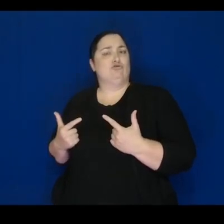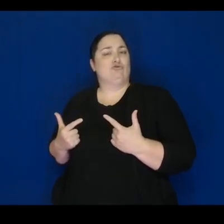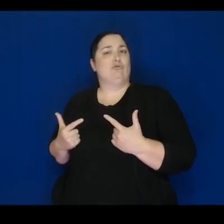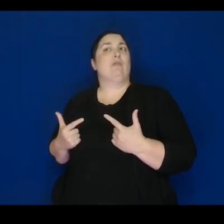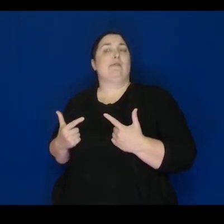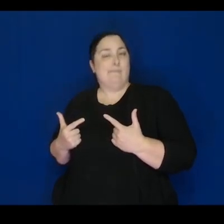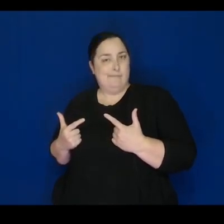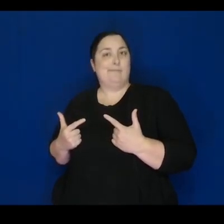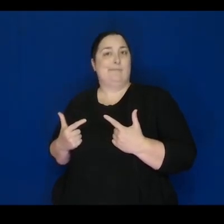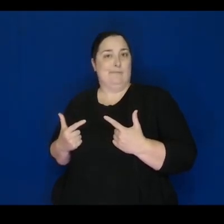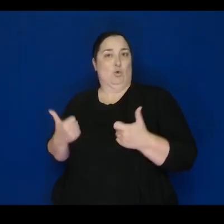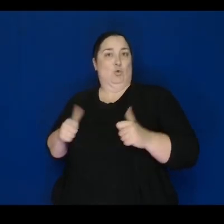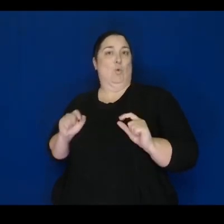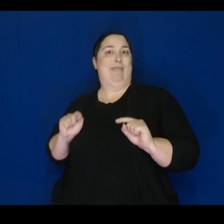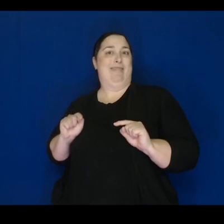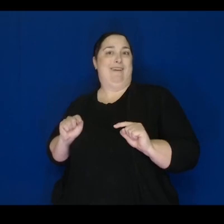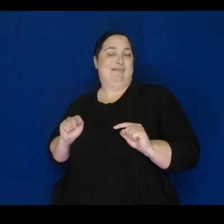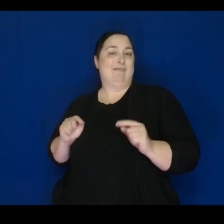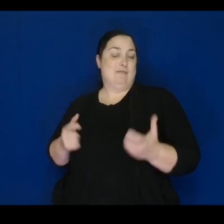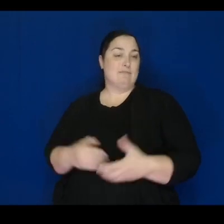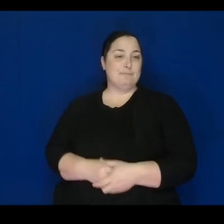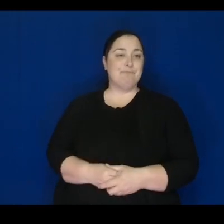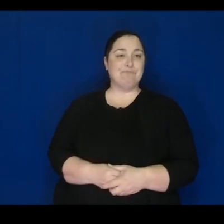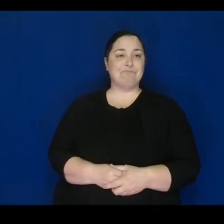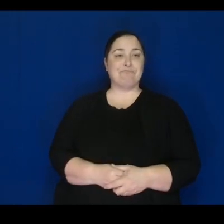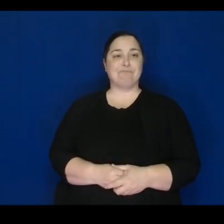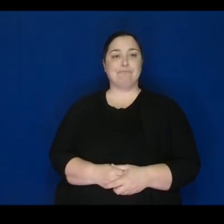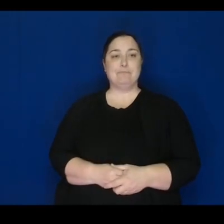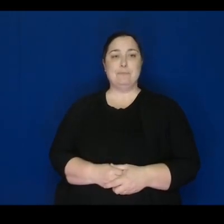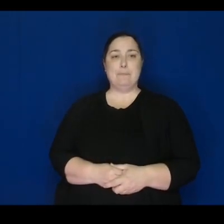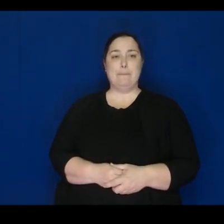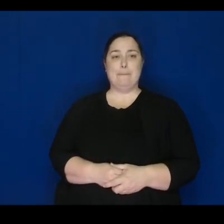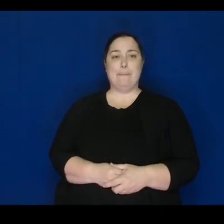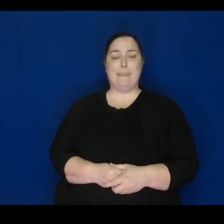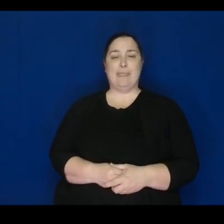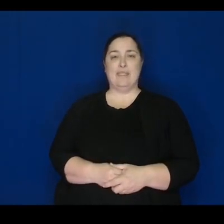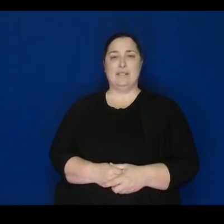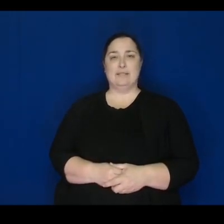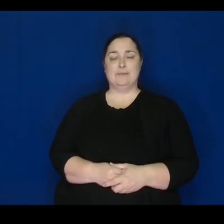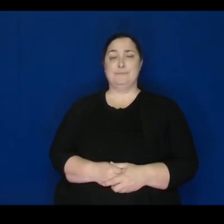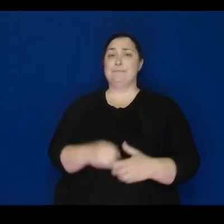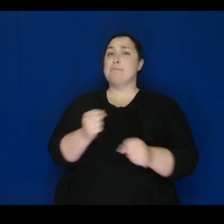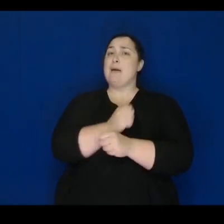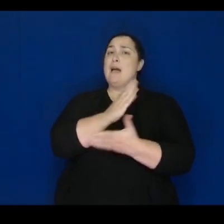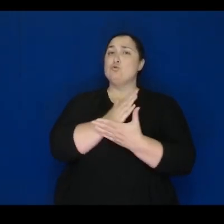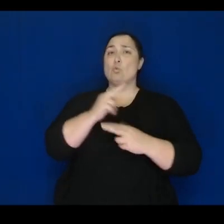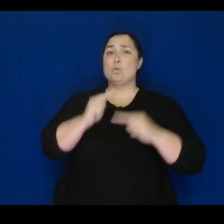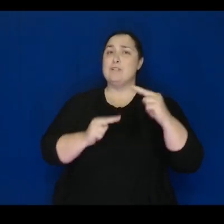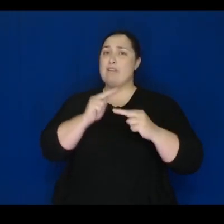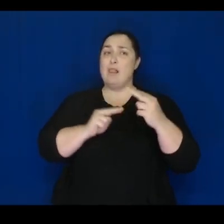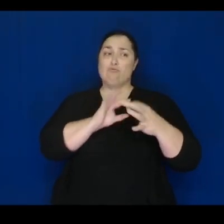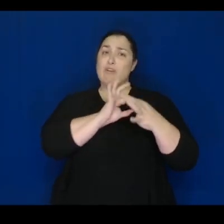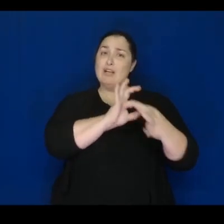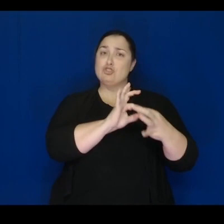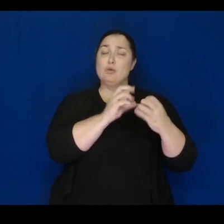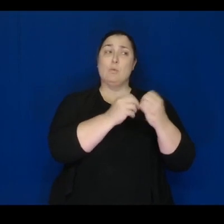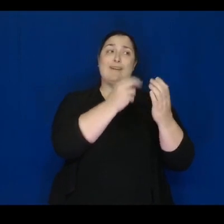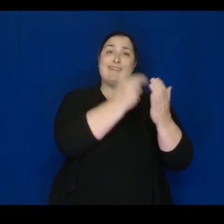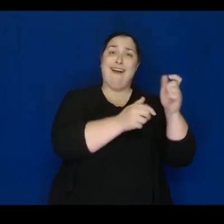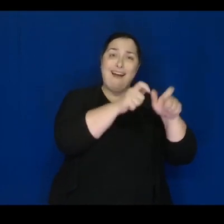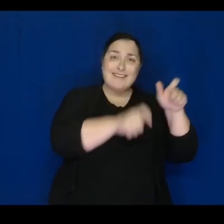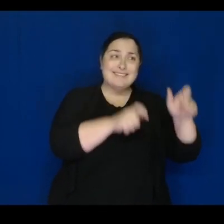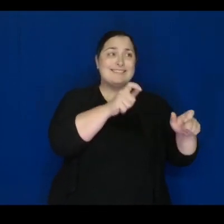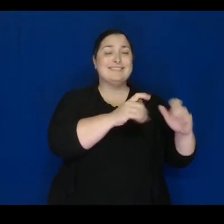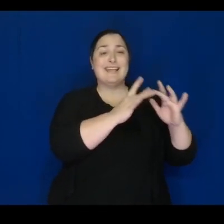do. But yeah, also developing, relationships with artists, with networks, and